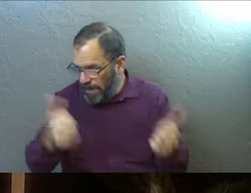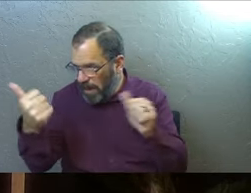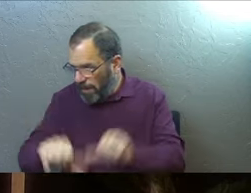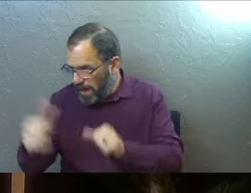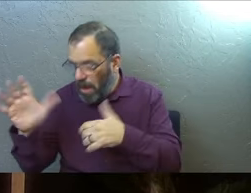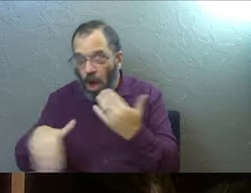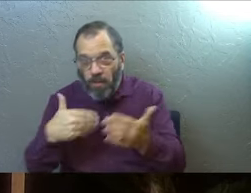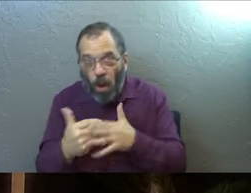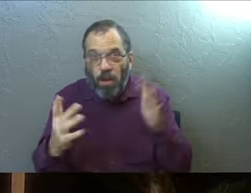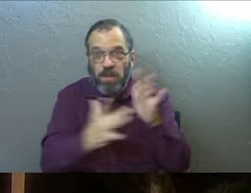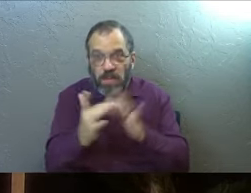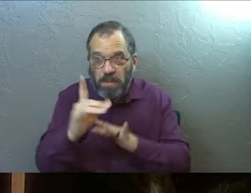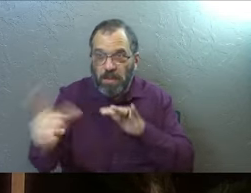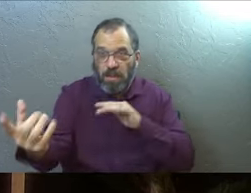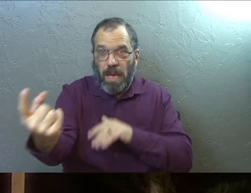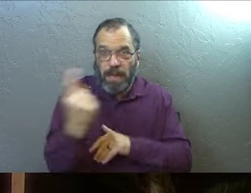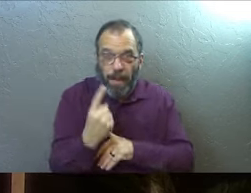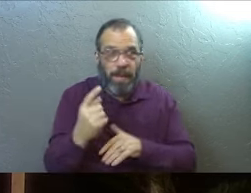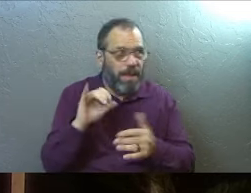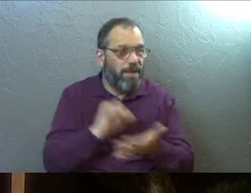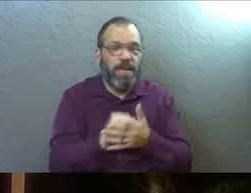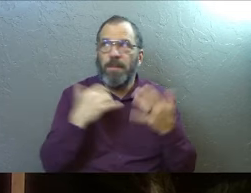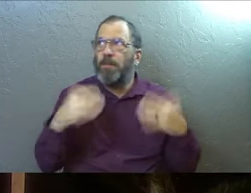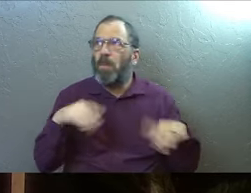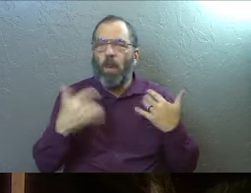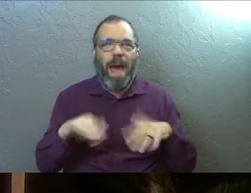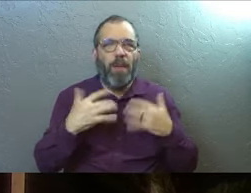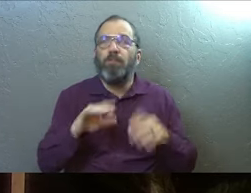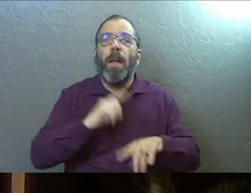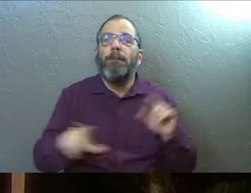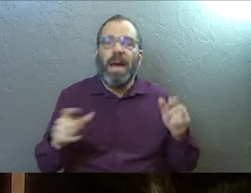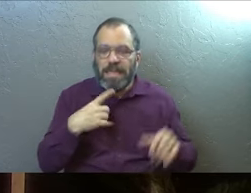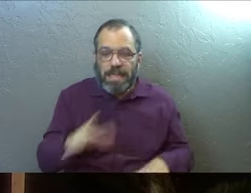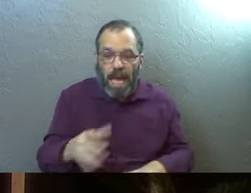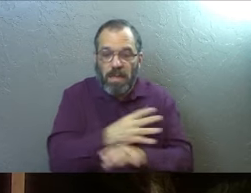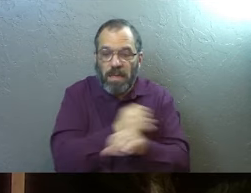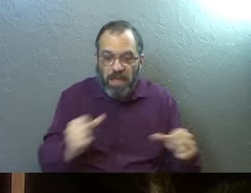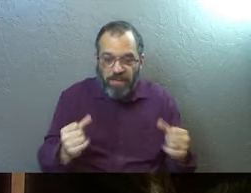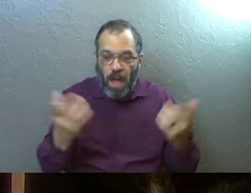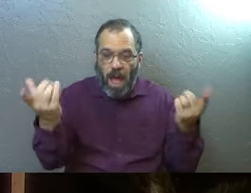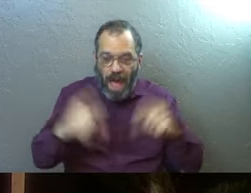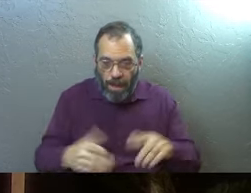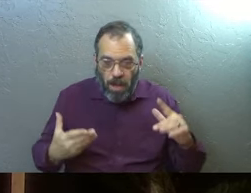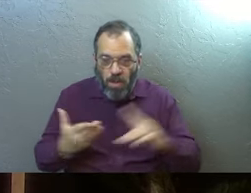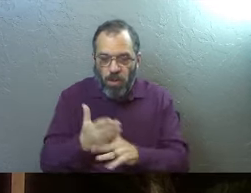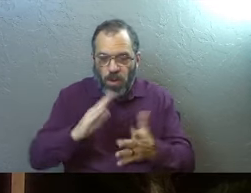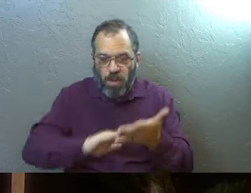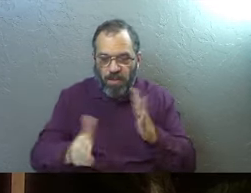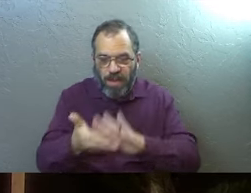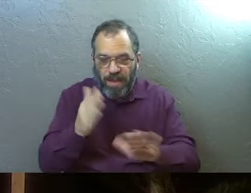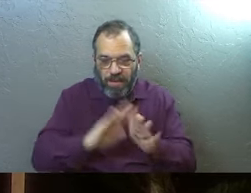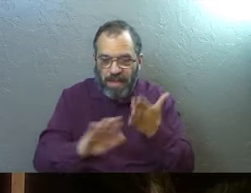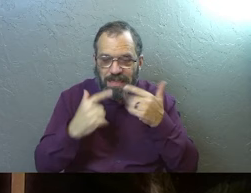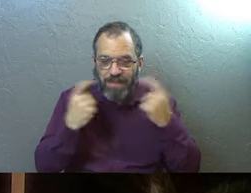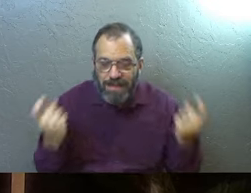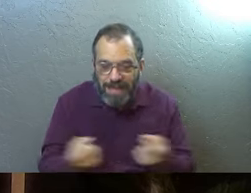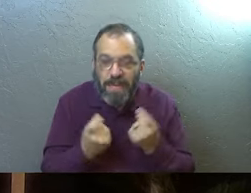ready for the coming of Jesus. It's this amazing thing. But he says the salvation's going to come through the forgiveness of